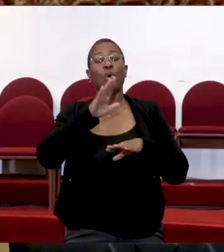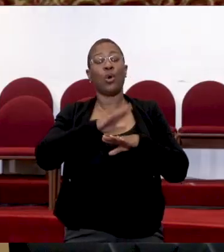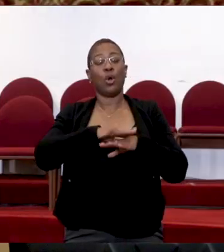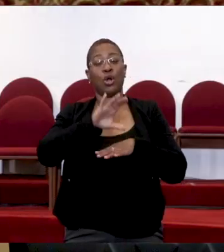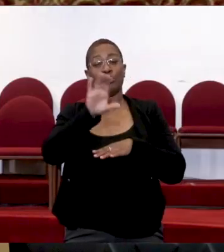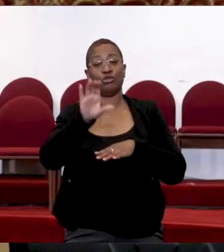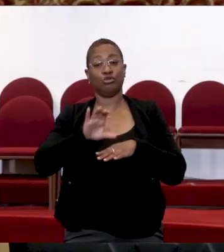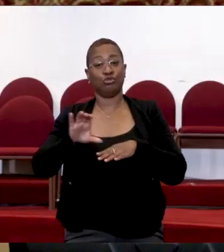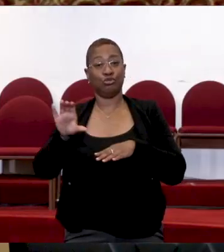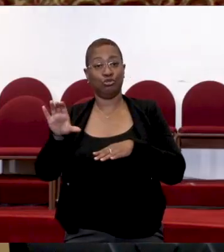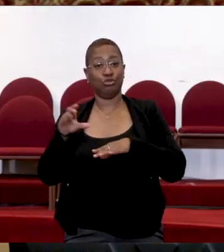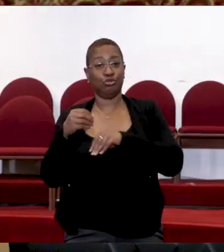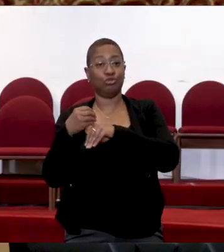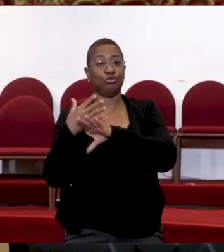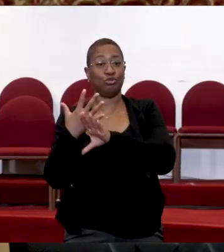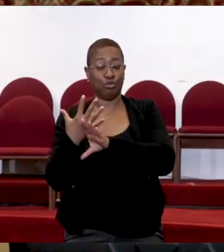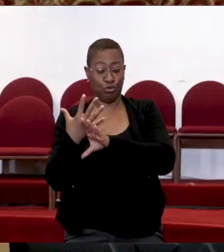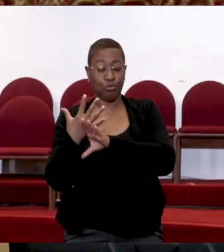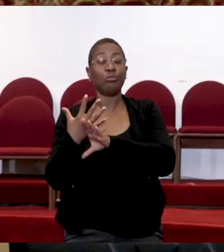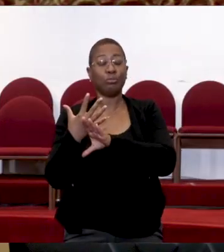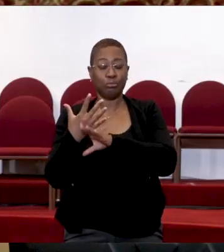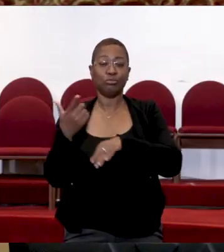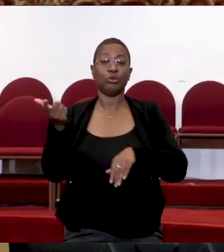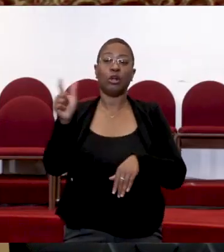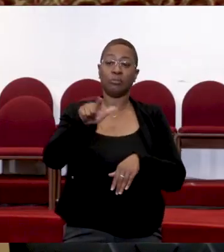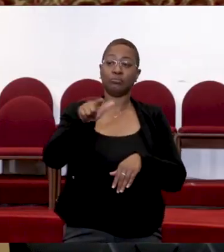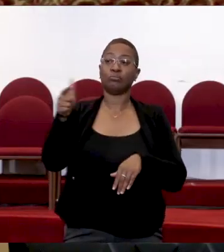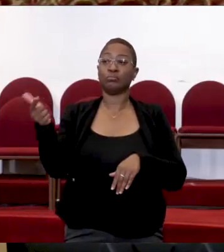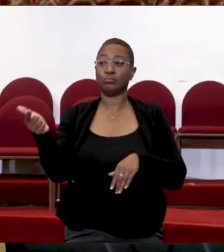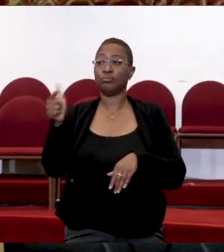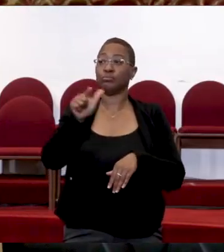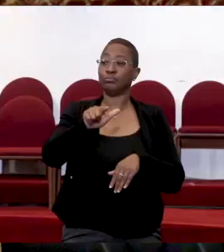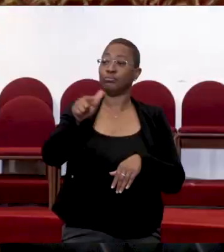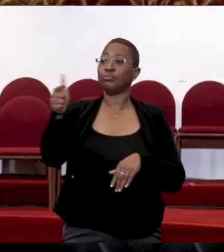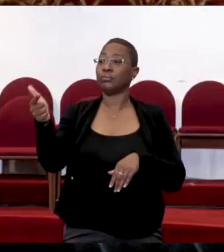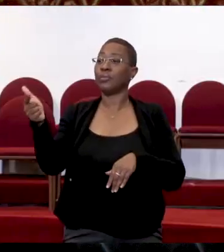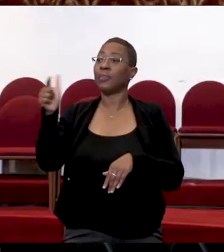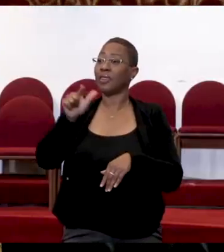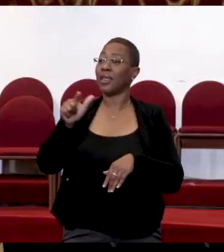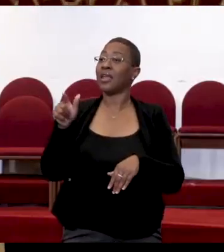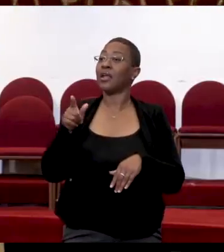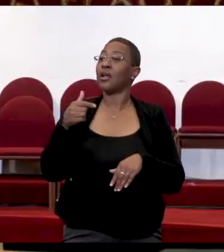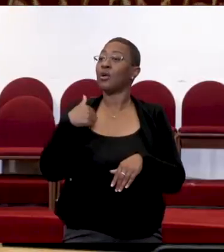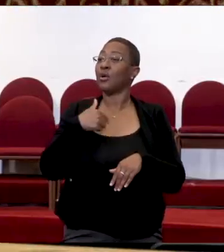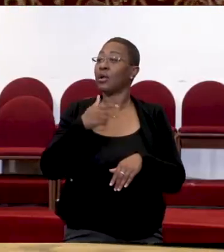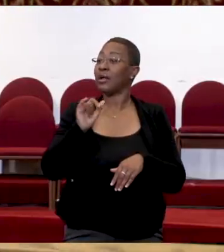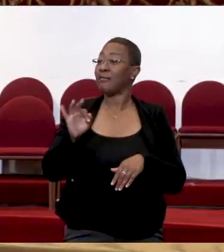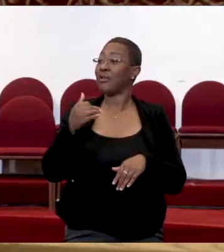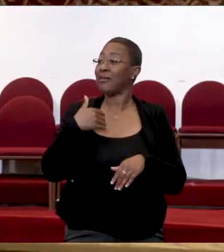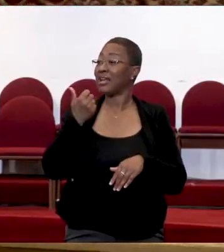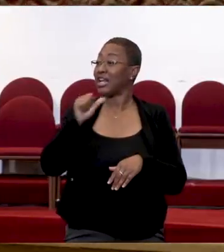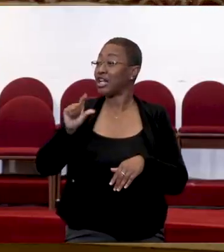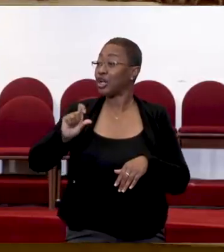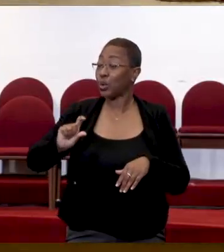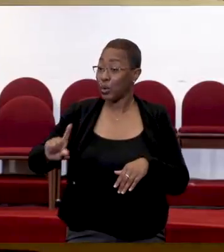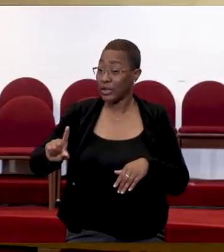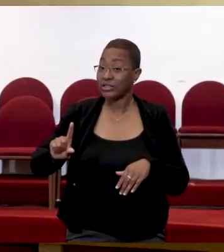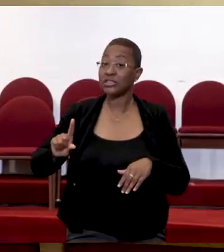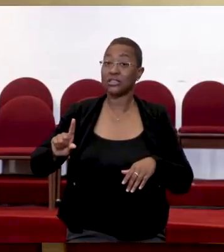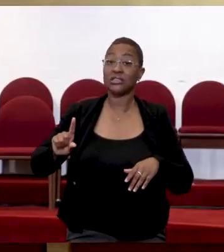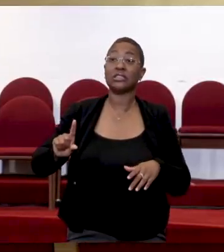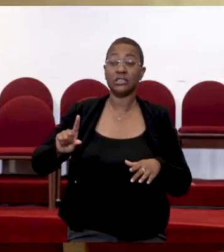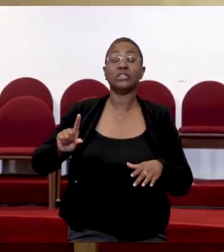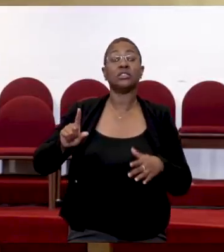who are home on Zoom. If you got a question, ask your question. We'll try to answer it as best we can. If you don't have a question, you just